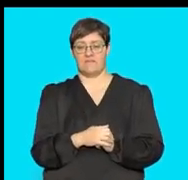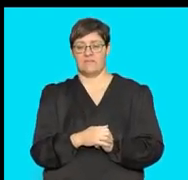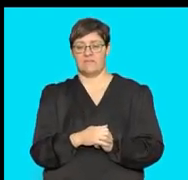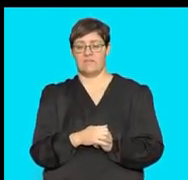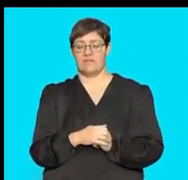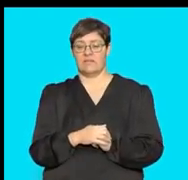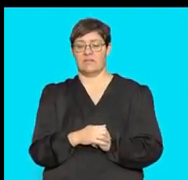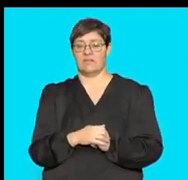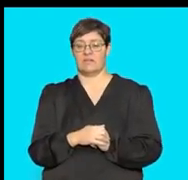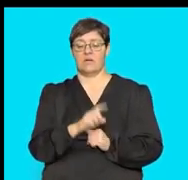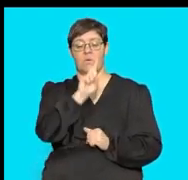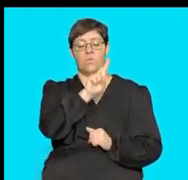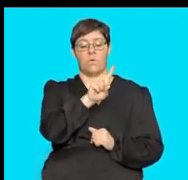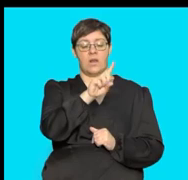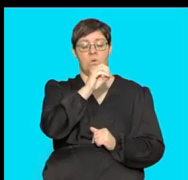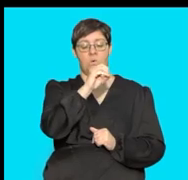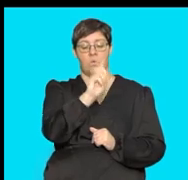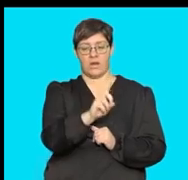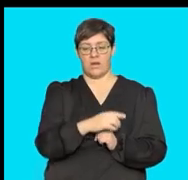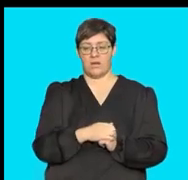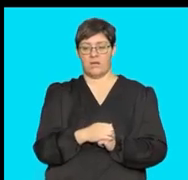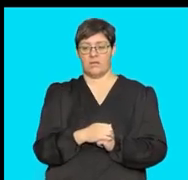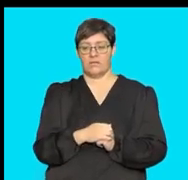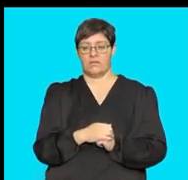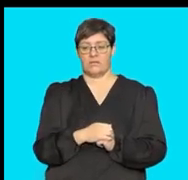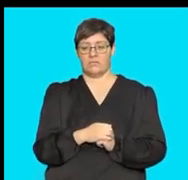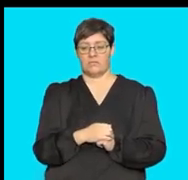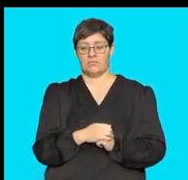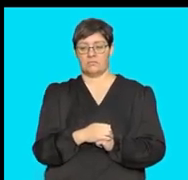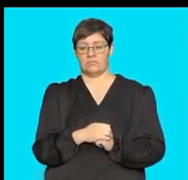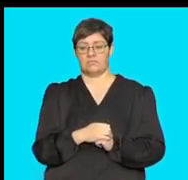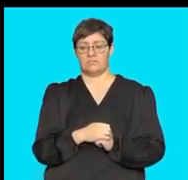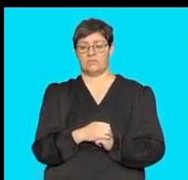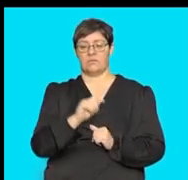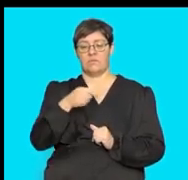65 is the value of little c, and our angle is